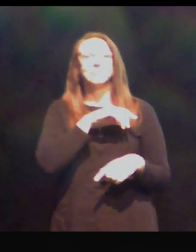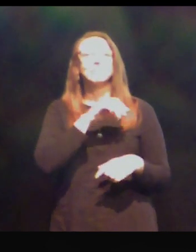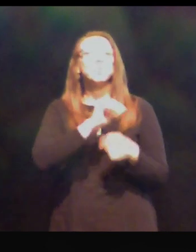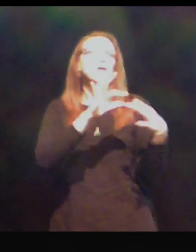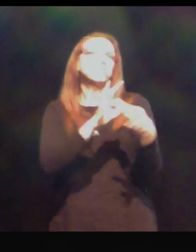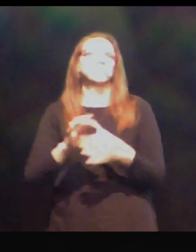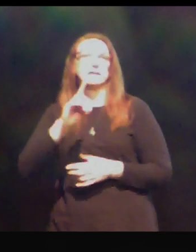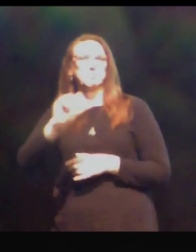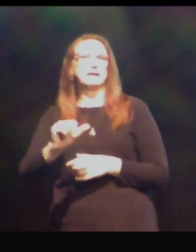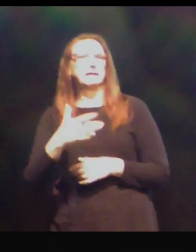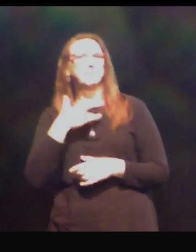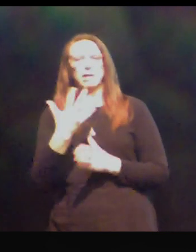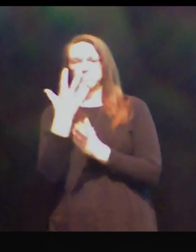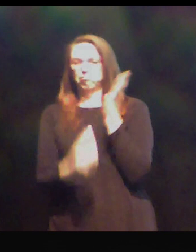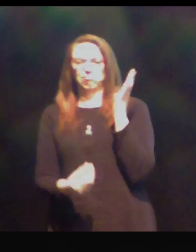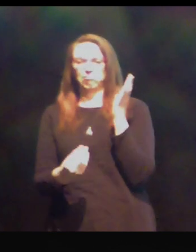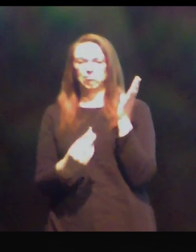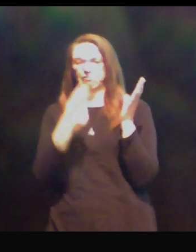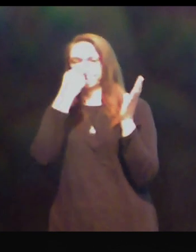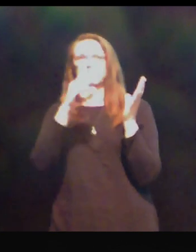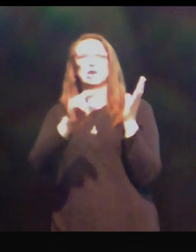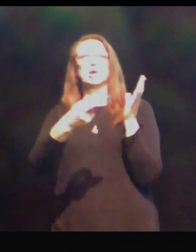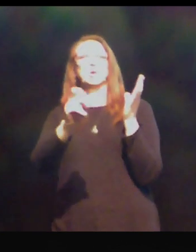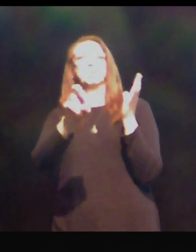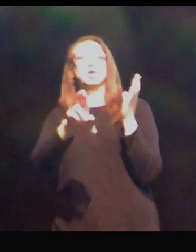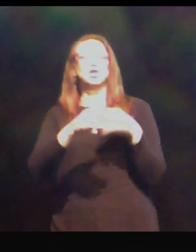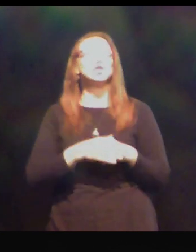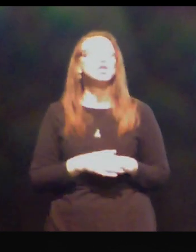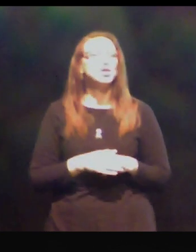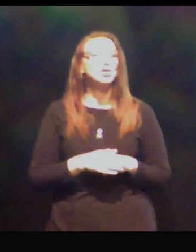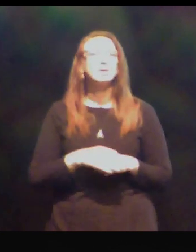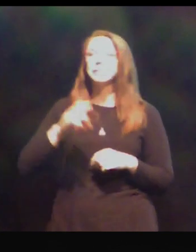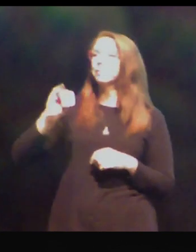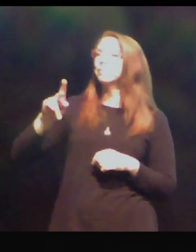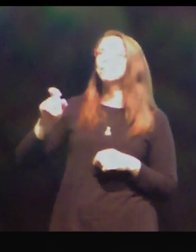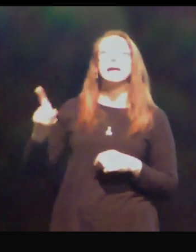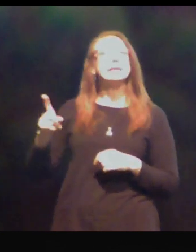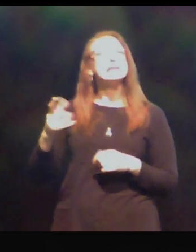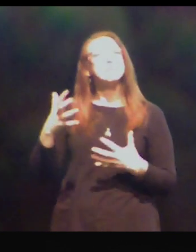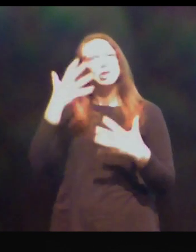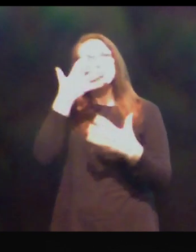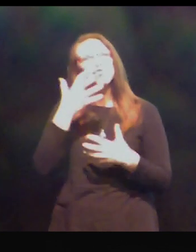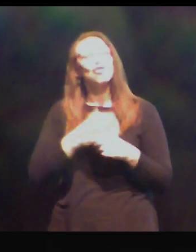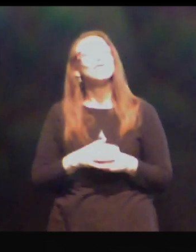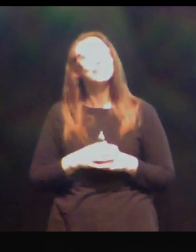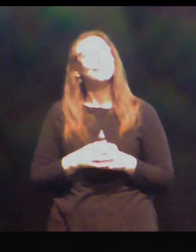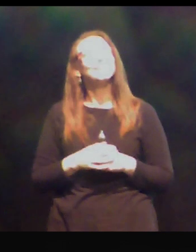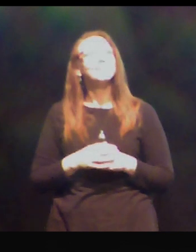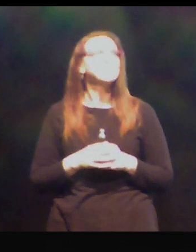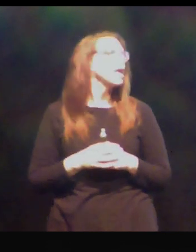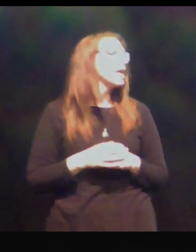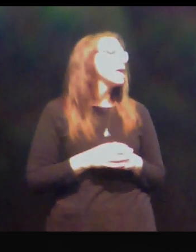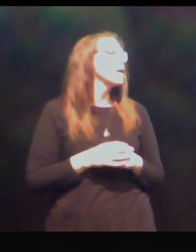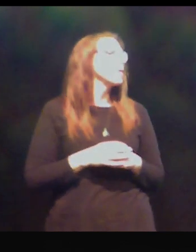revolving around disability. So I, and Mike in particular, he's pretty dark, but it's great. Yeah,